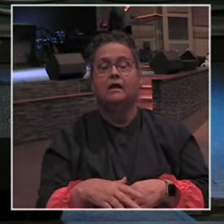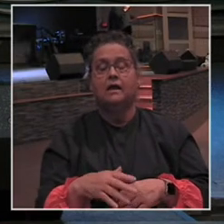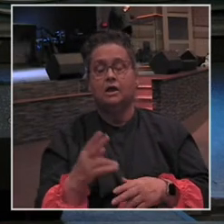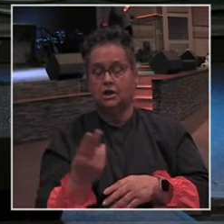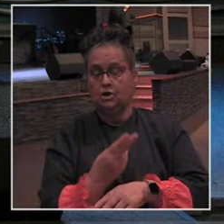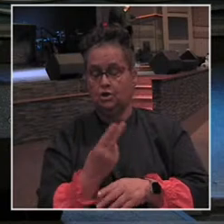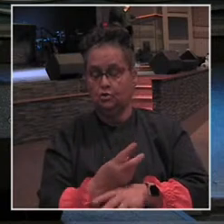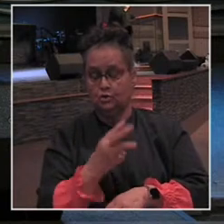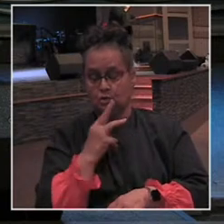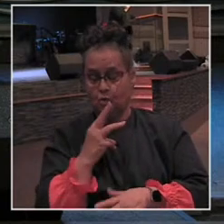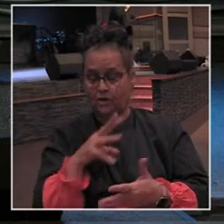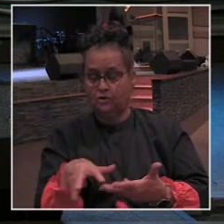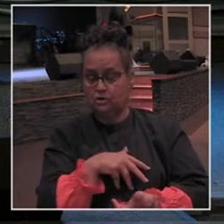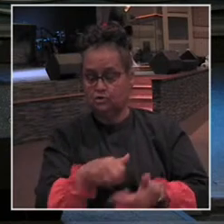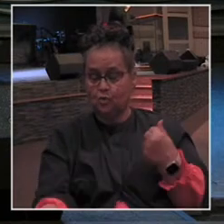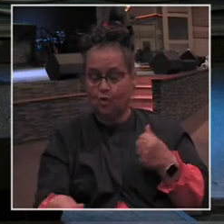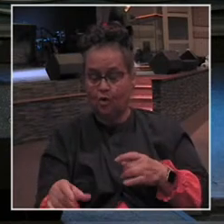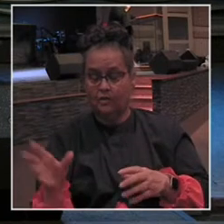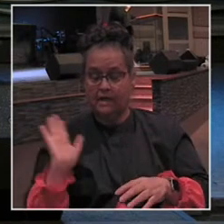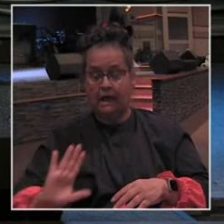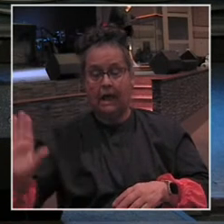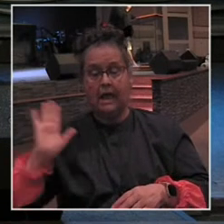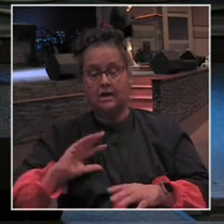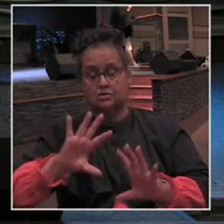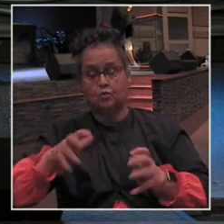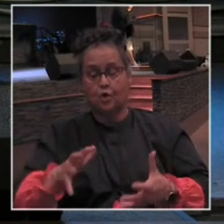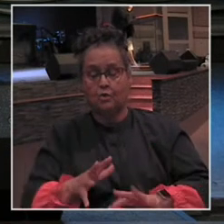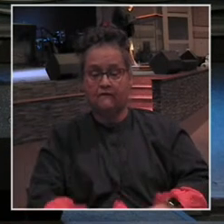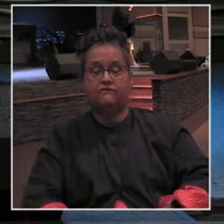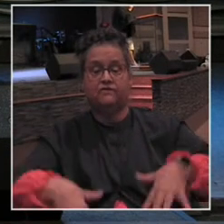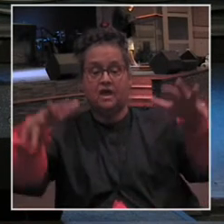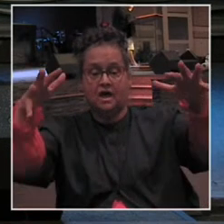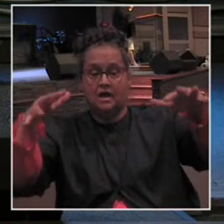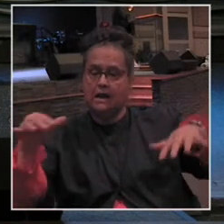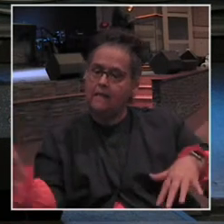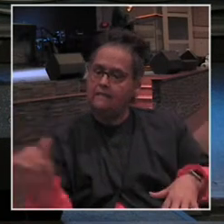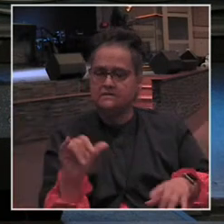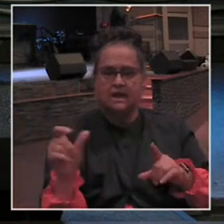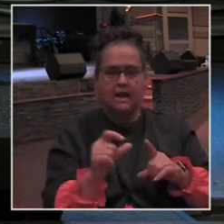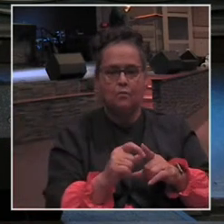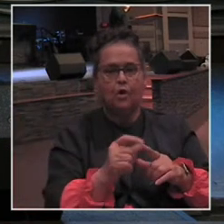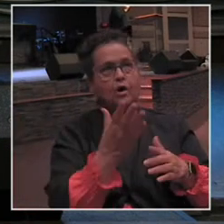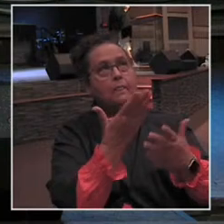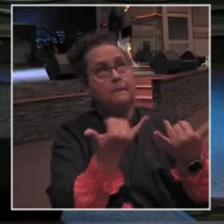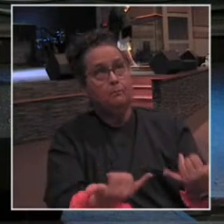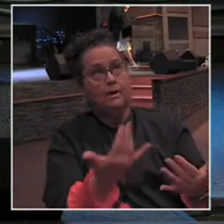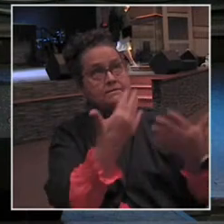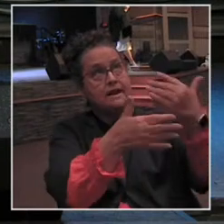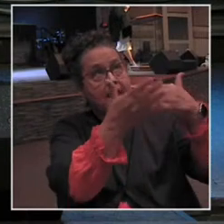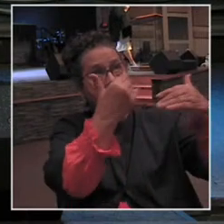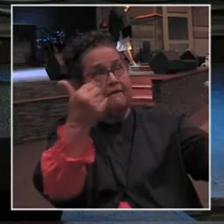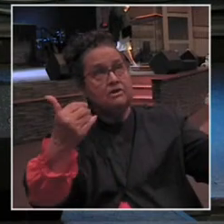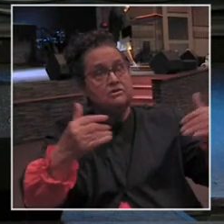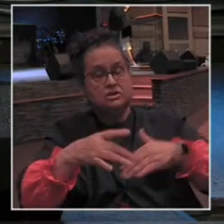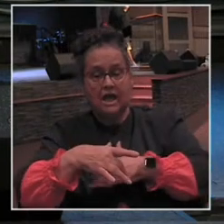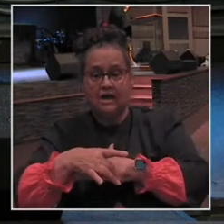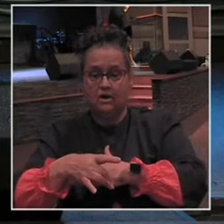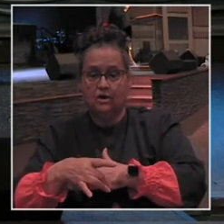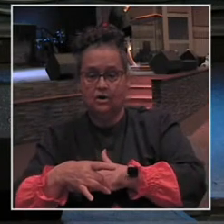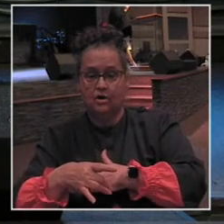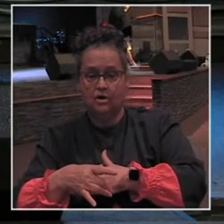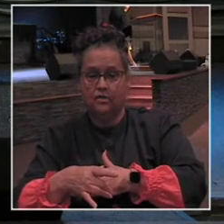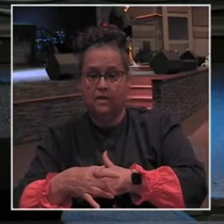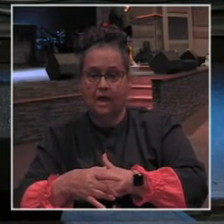the ancient world with a mighty flood. And by the same word, the present heavens and earth have been stored up for